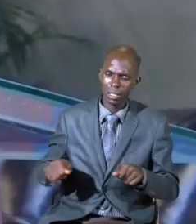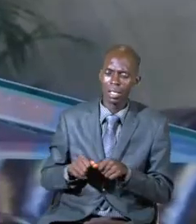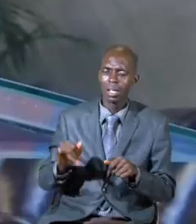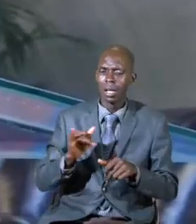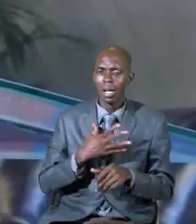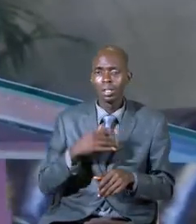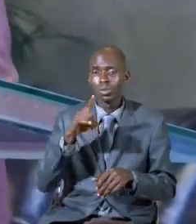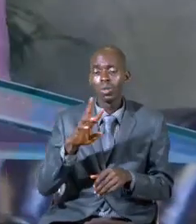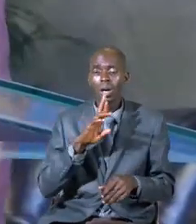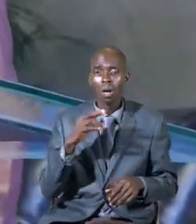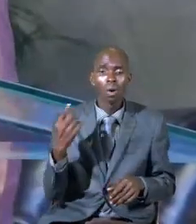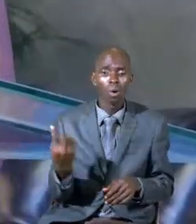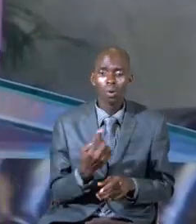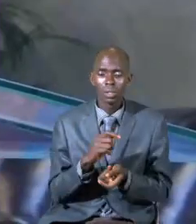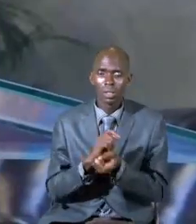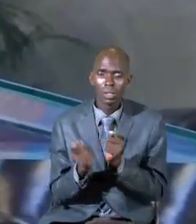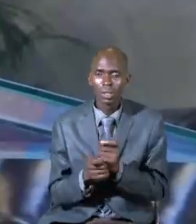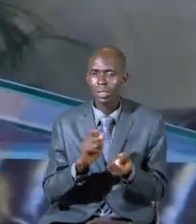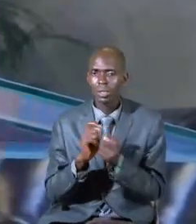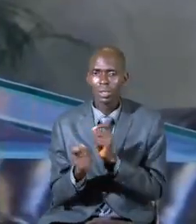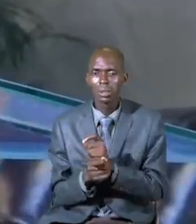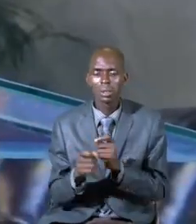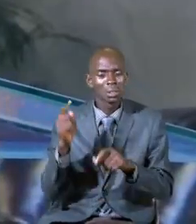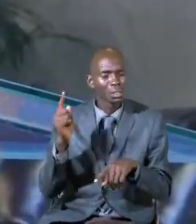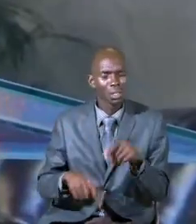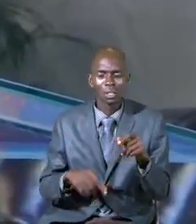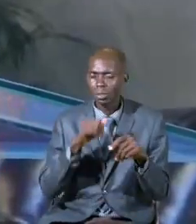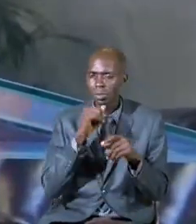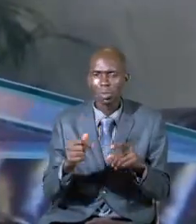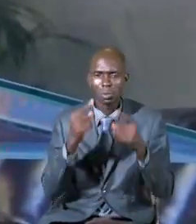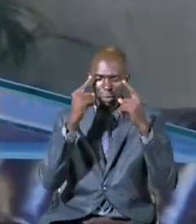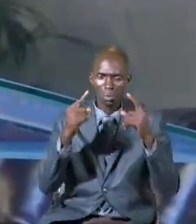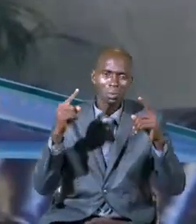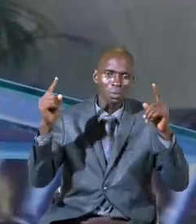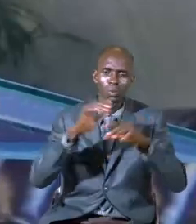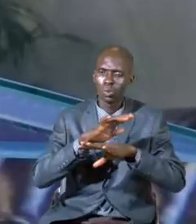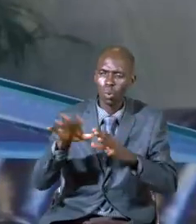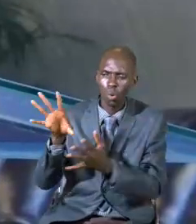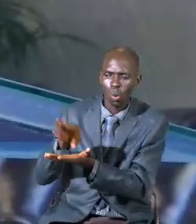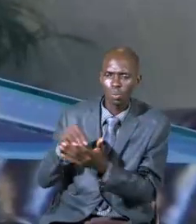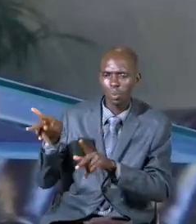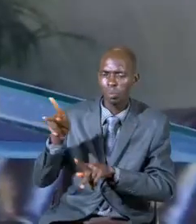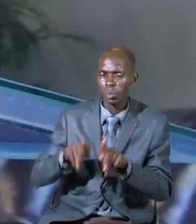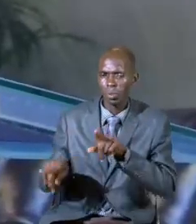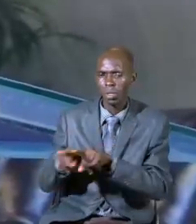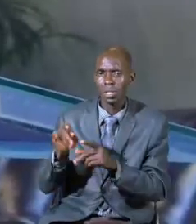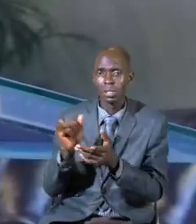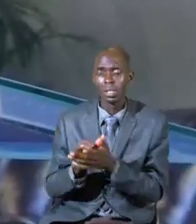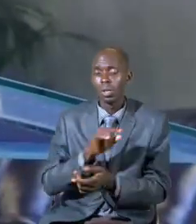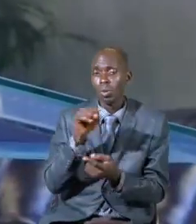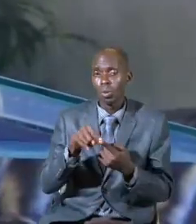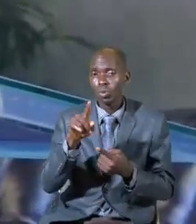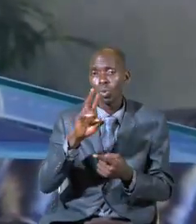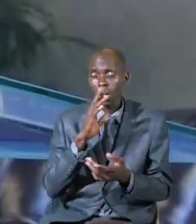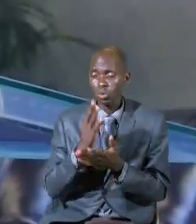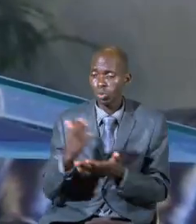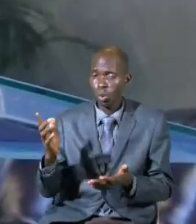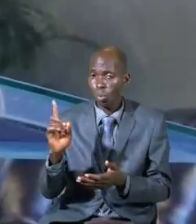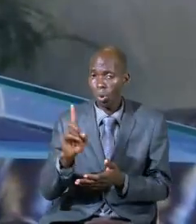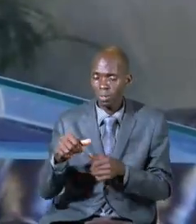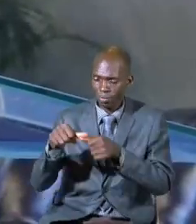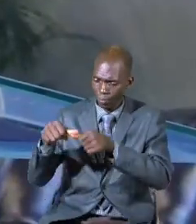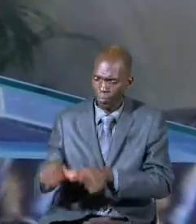to anything. Don't copy them. And when you are somewhere, stay there and be an achiever